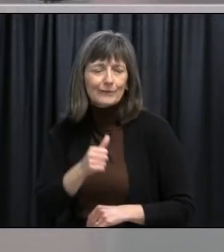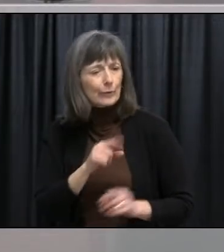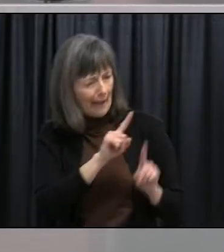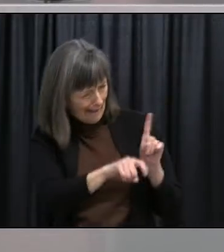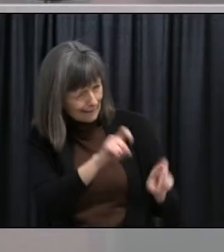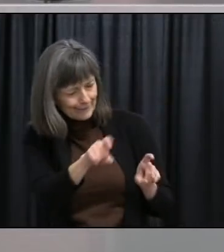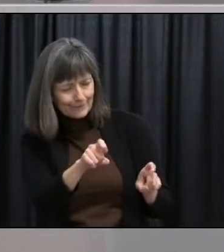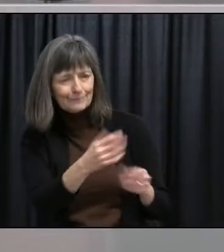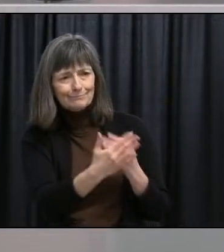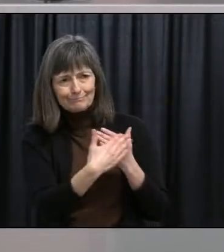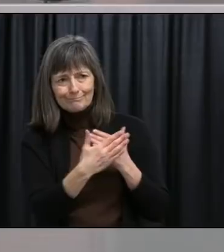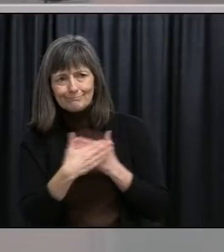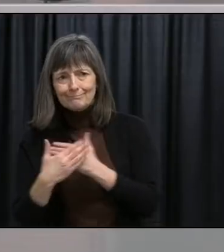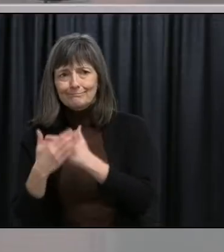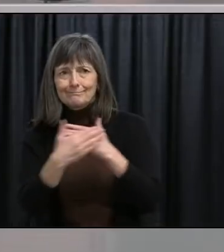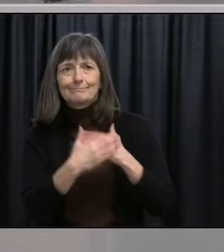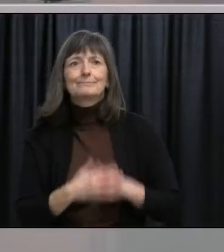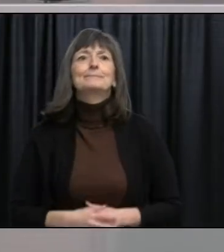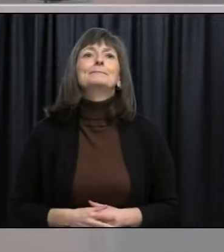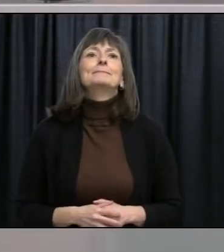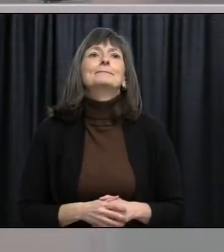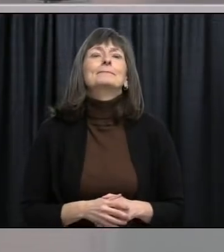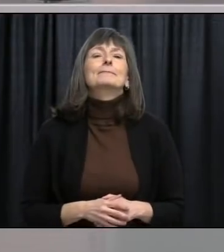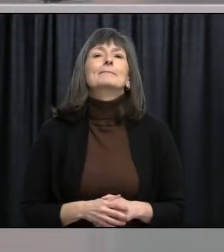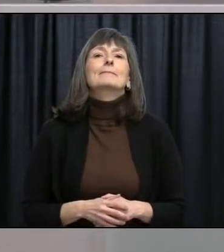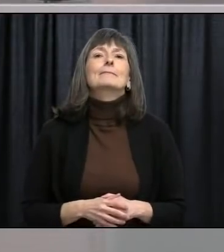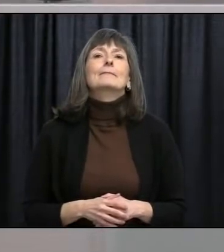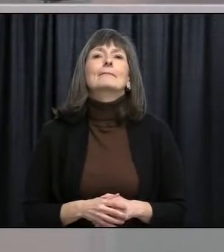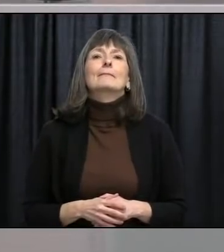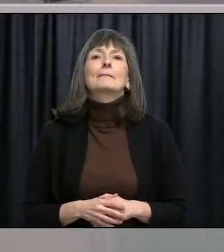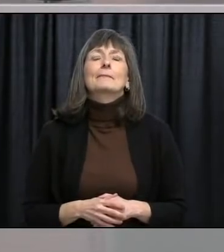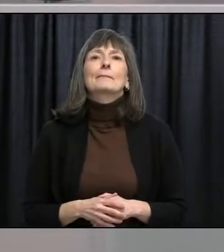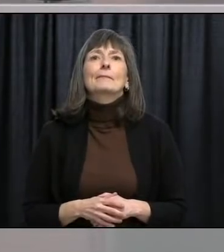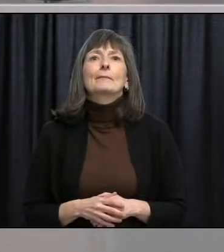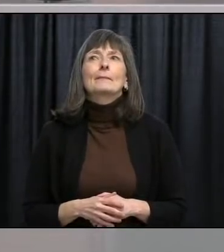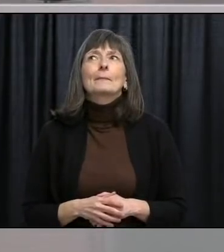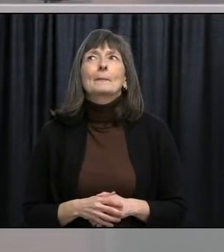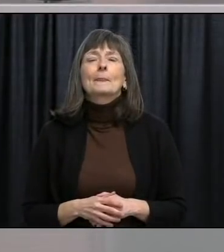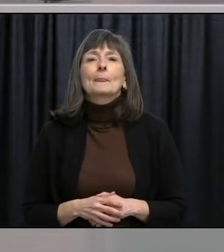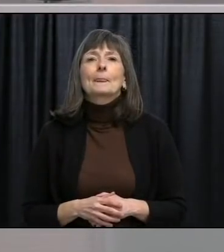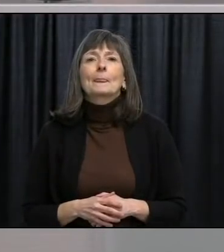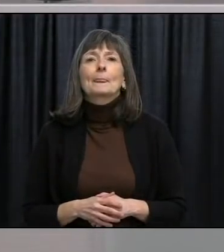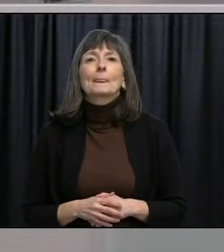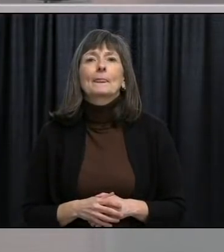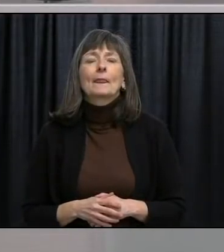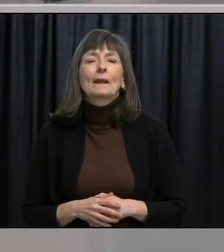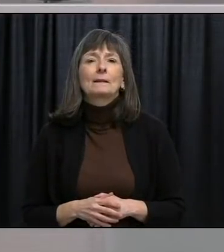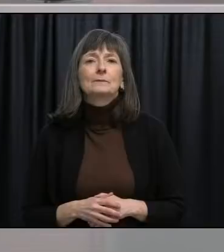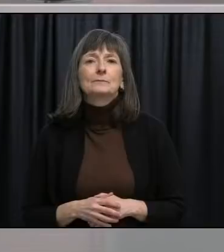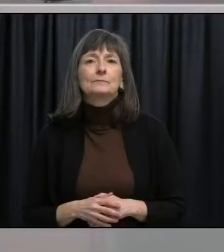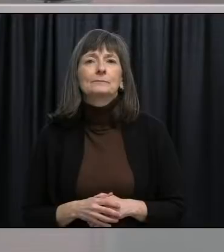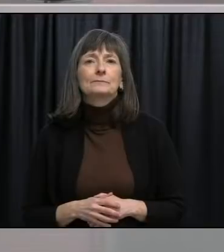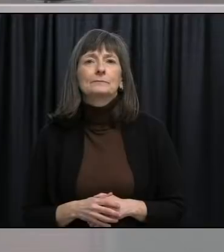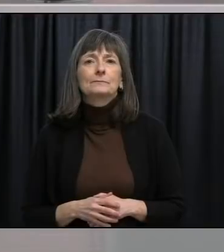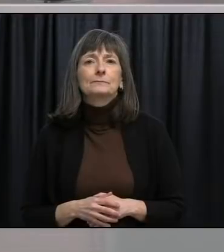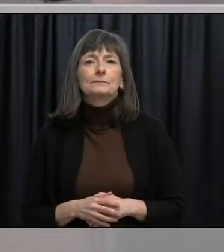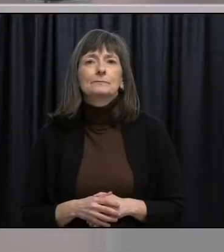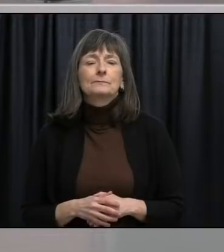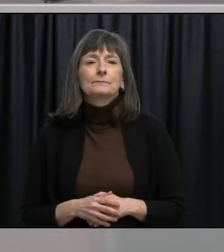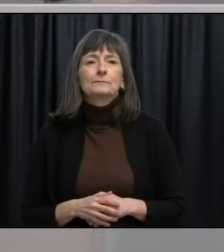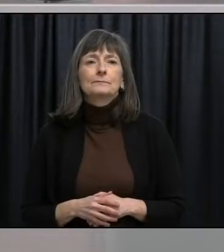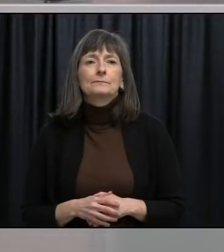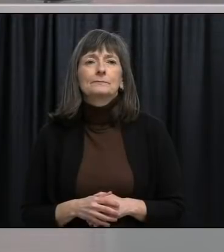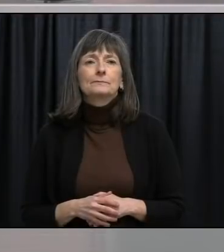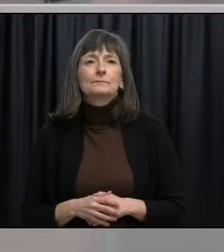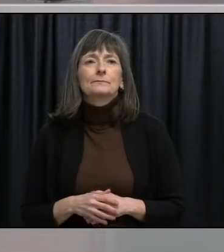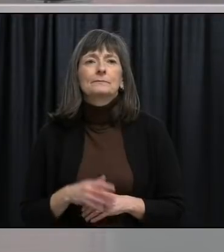Before we move into the third round, I just want to remind all those on the call to make sure your phone is muted so that we can avoid the inadvertent coughs or